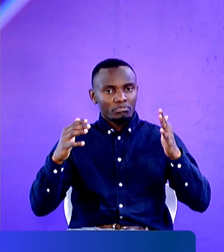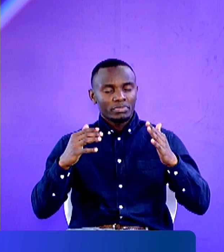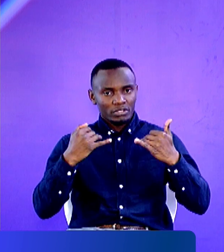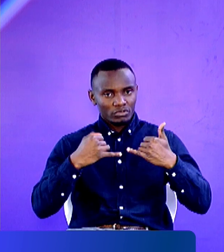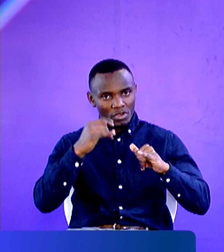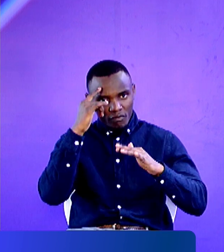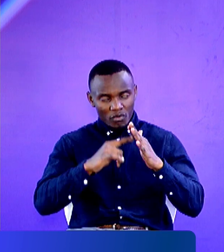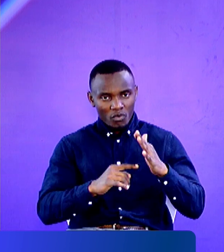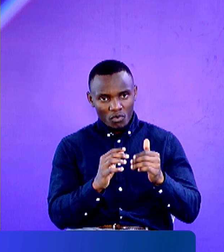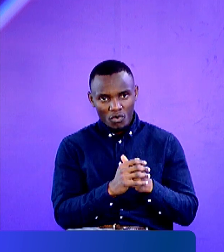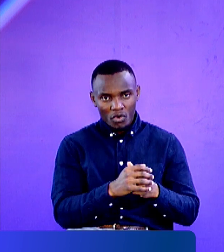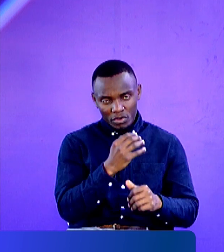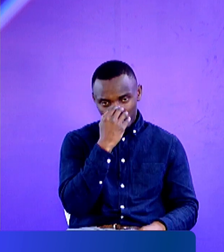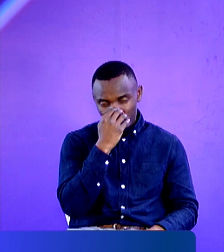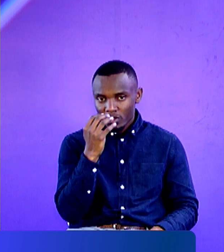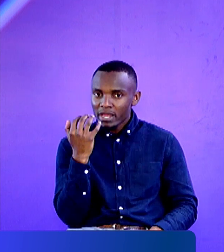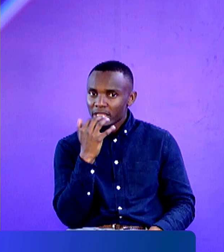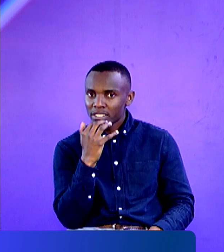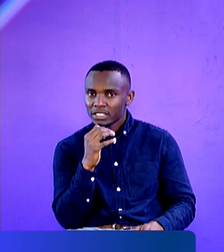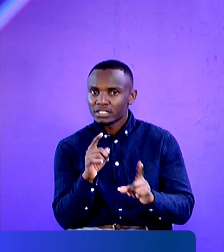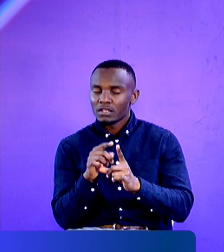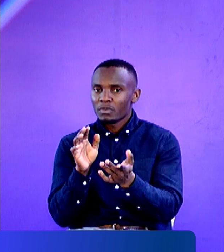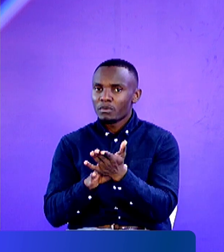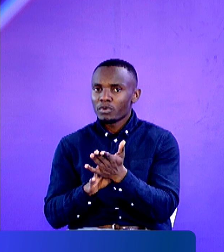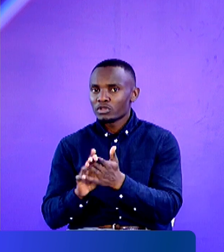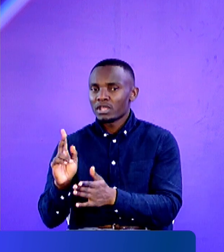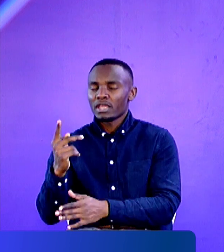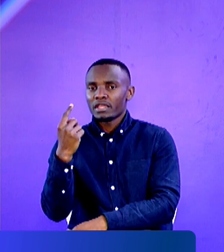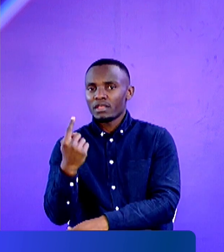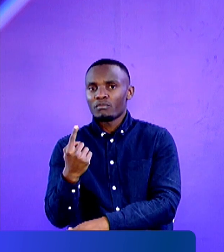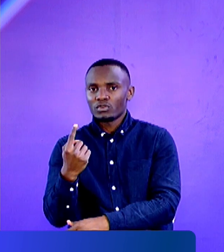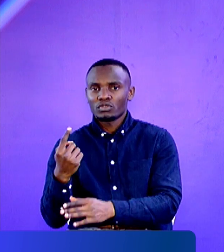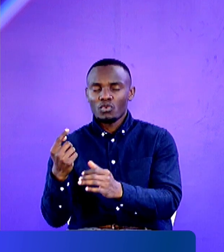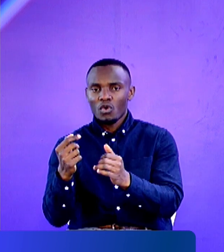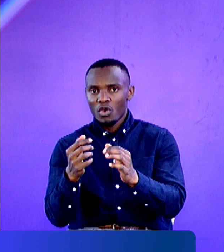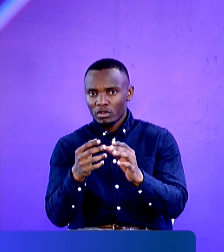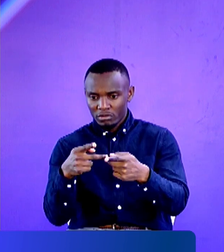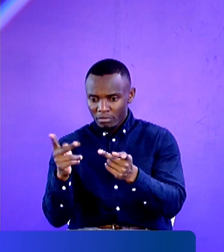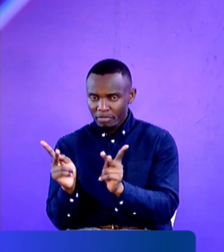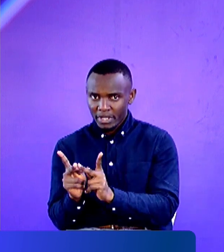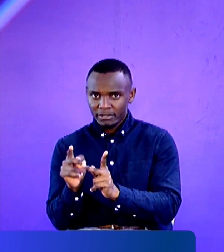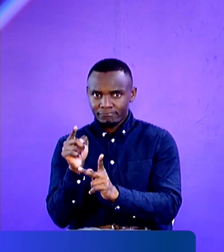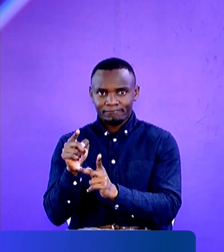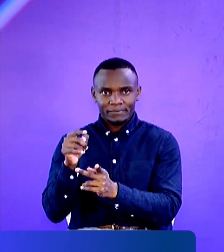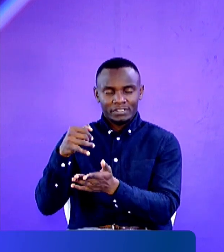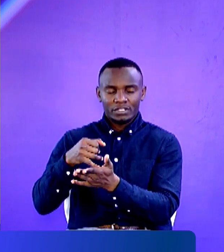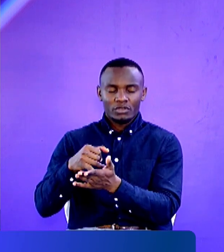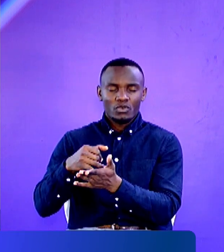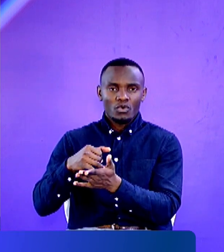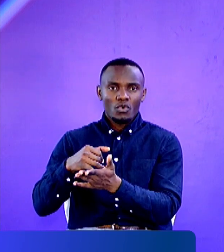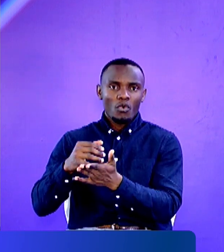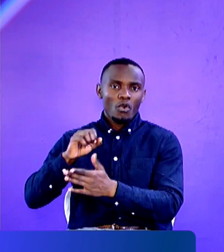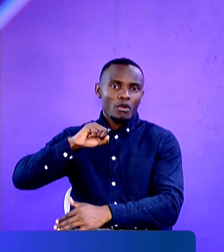and the proposed Kenya Moja alliance that brings together politicians rebelling from President